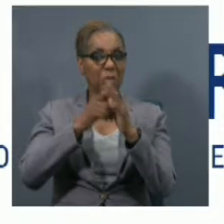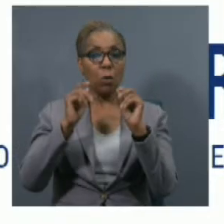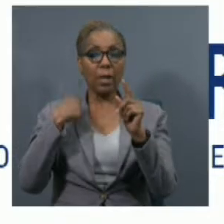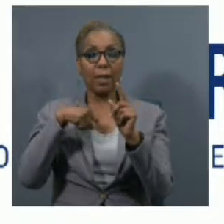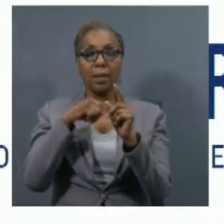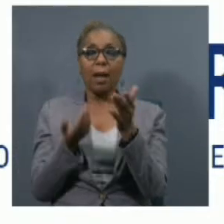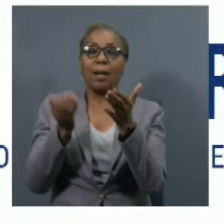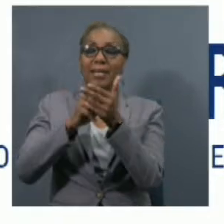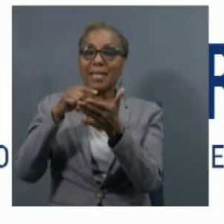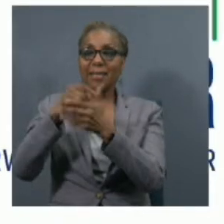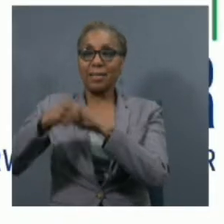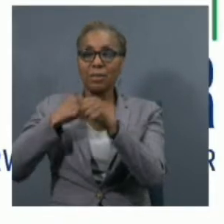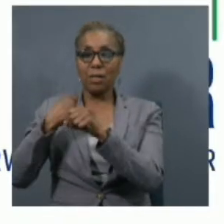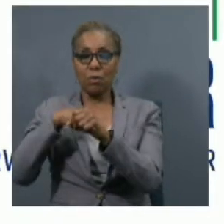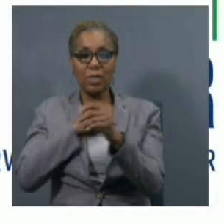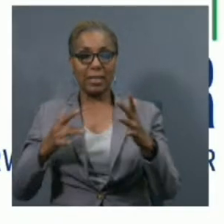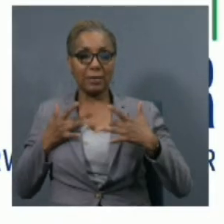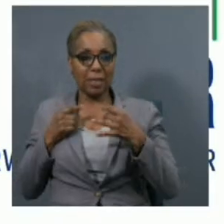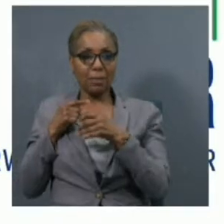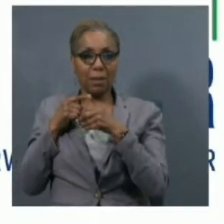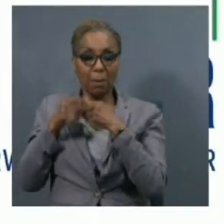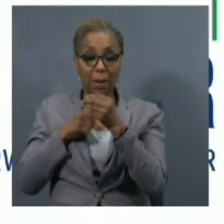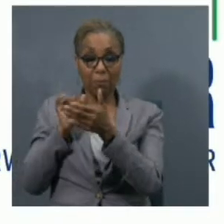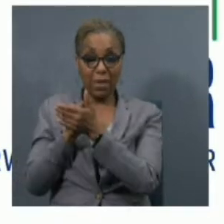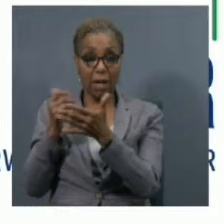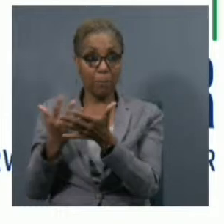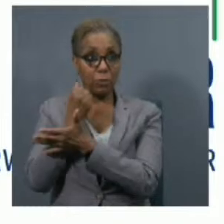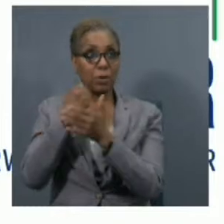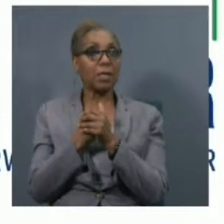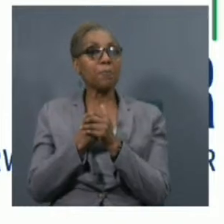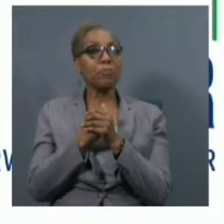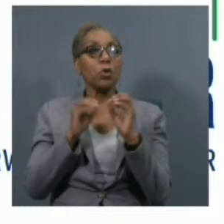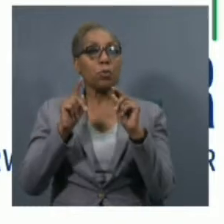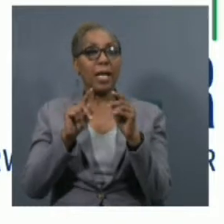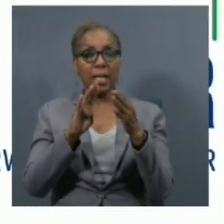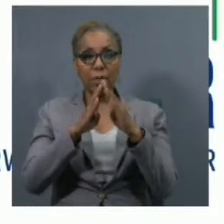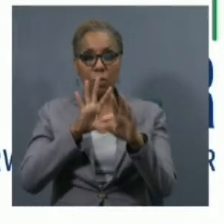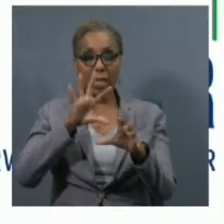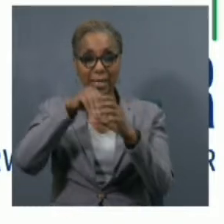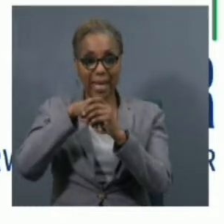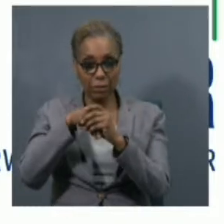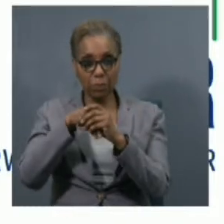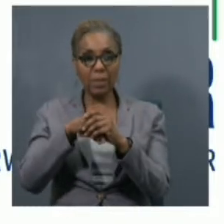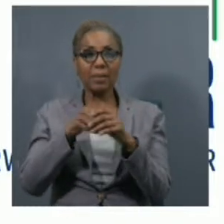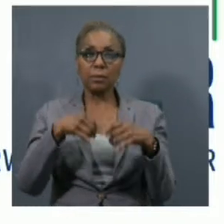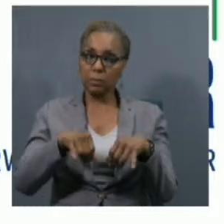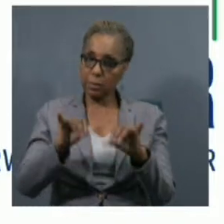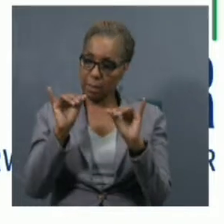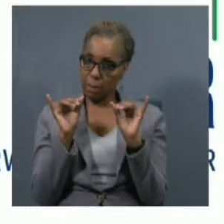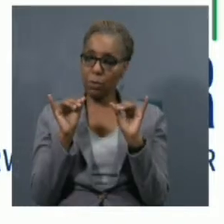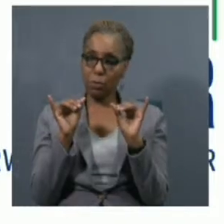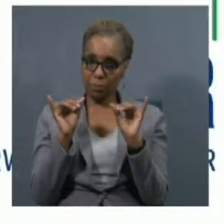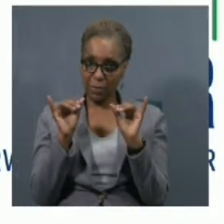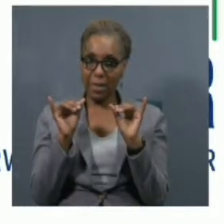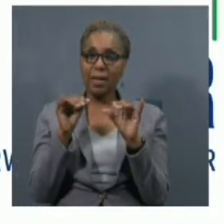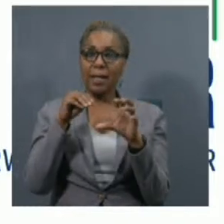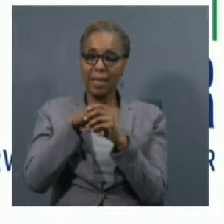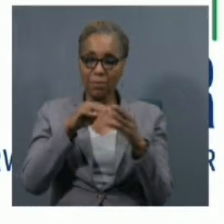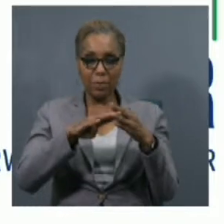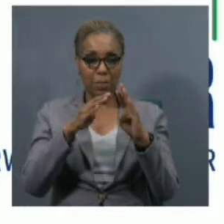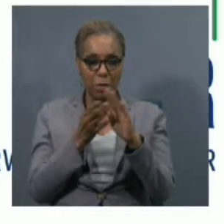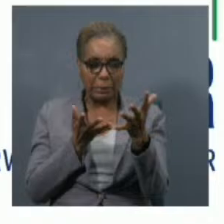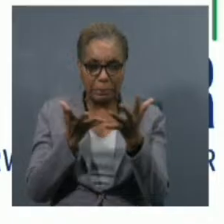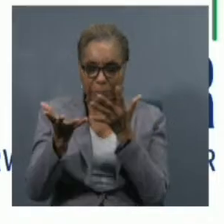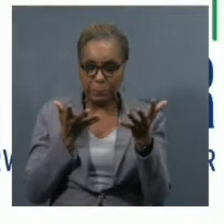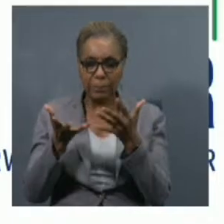excited about that opportunity. When it comes to community engagement, we still do that. You still find us in the community doing the